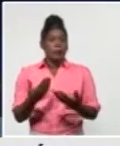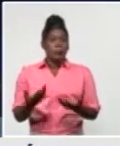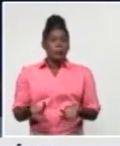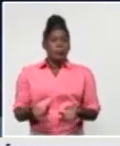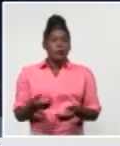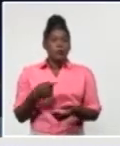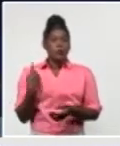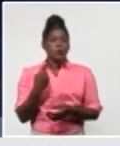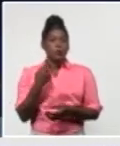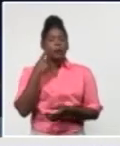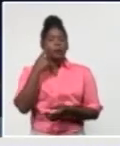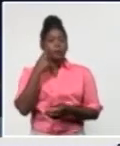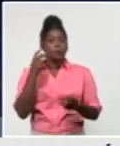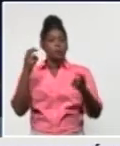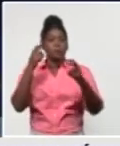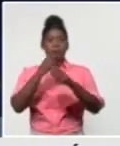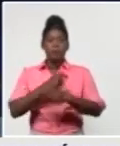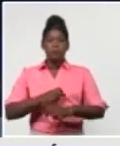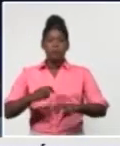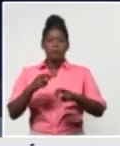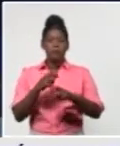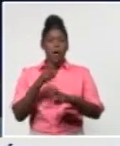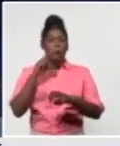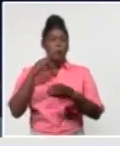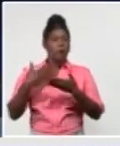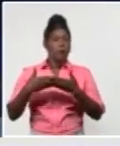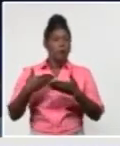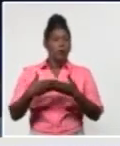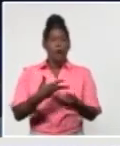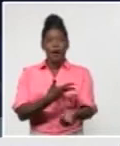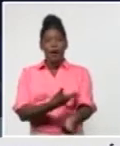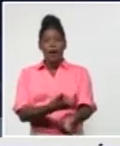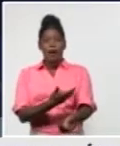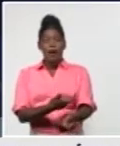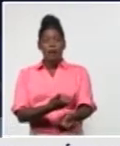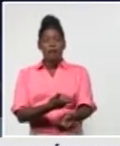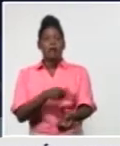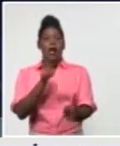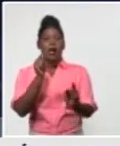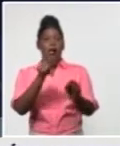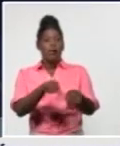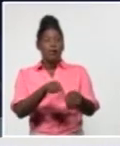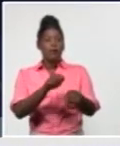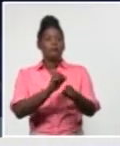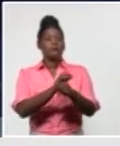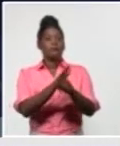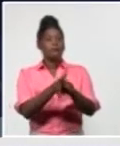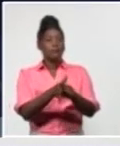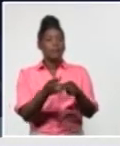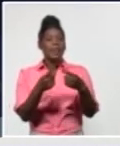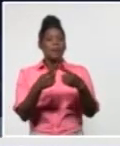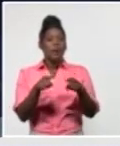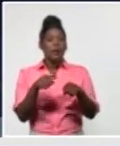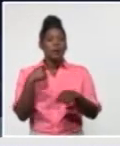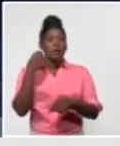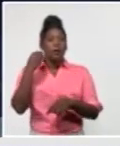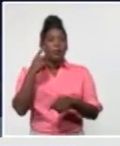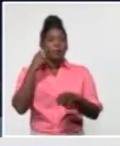She was studied and she tested positive, but she has no antecedents in terms of